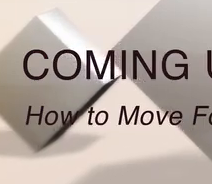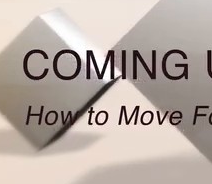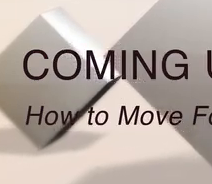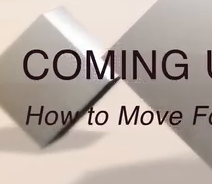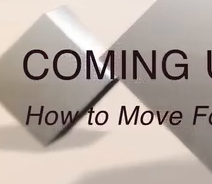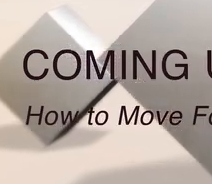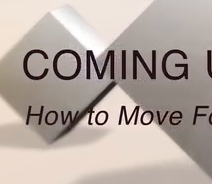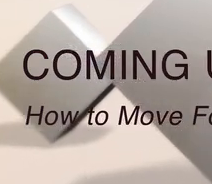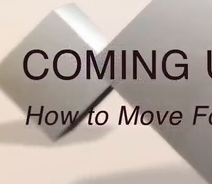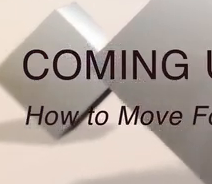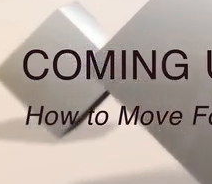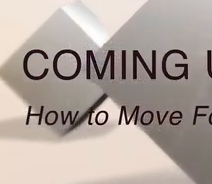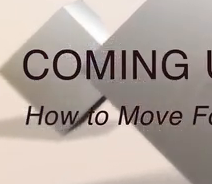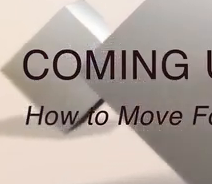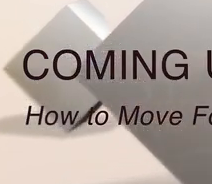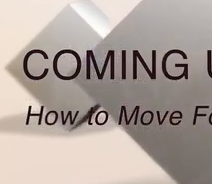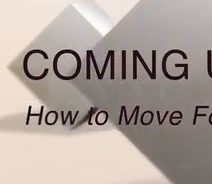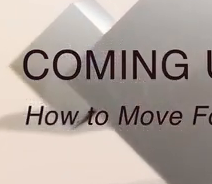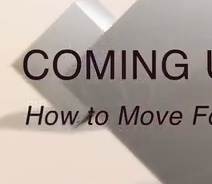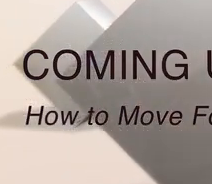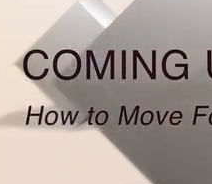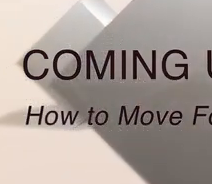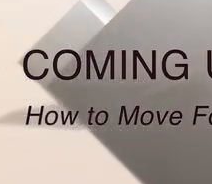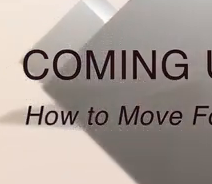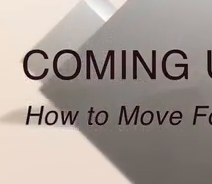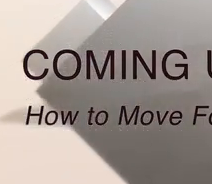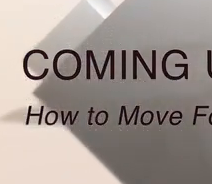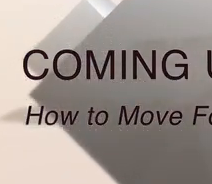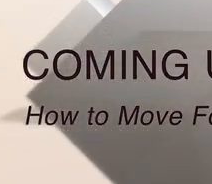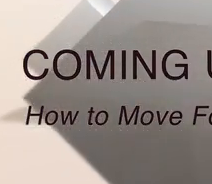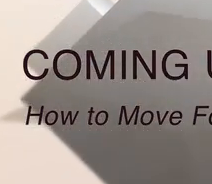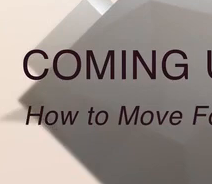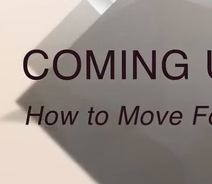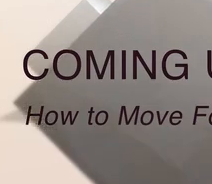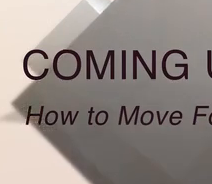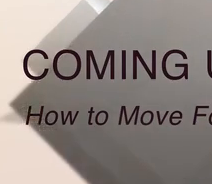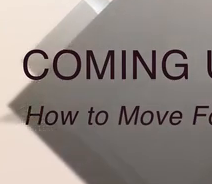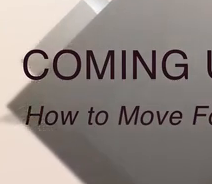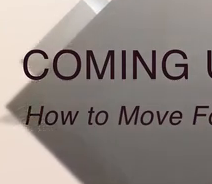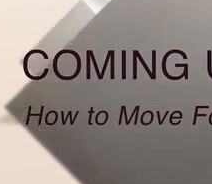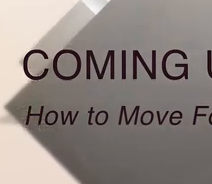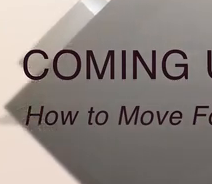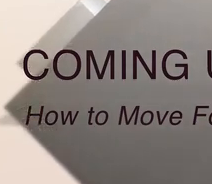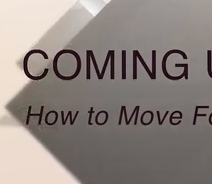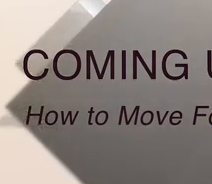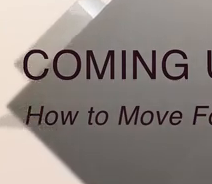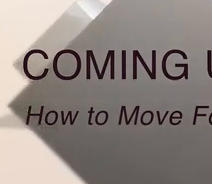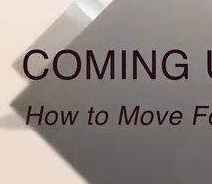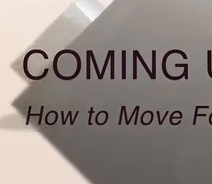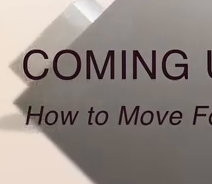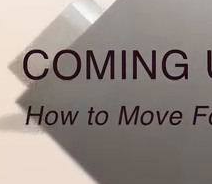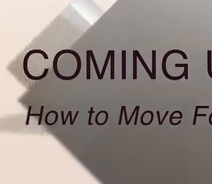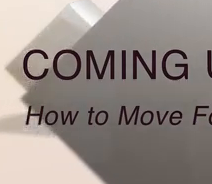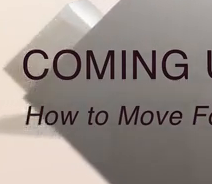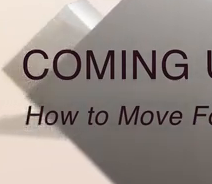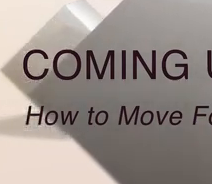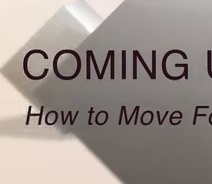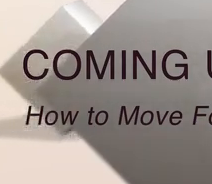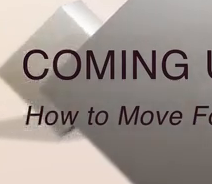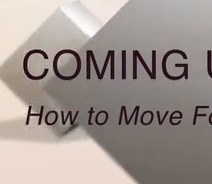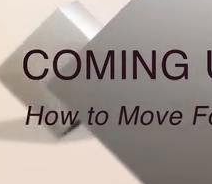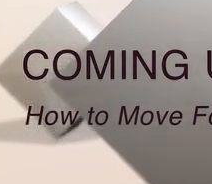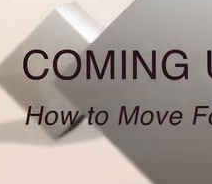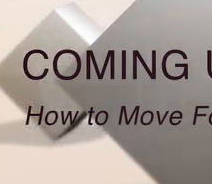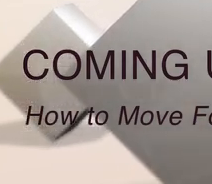oftentimes as Christians, our relationship with the Lord is not strong enough to